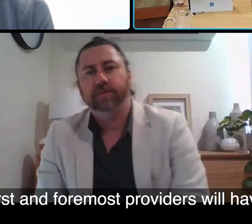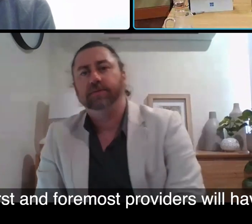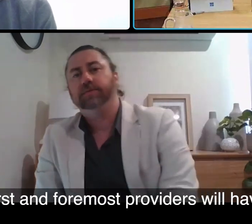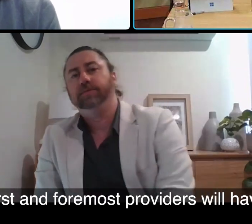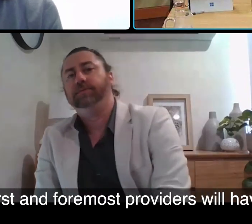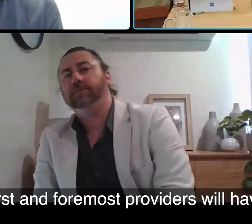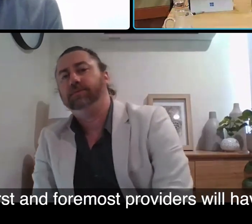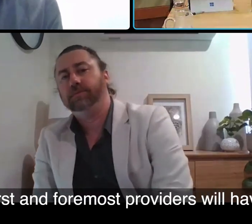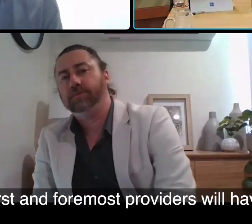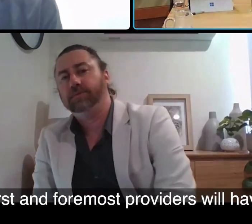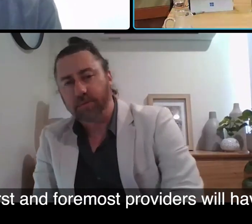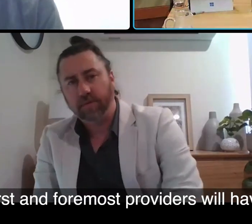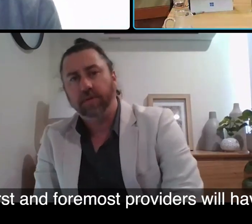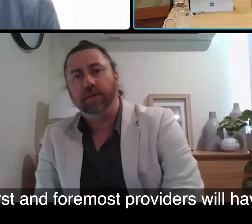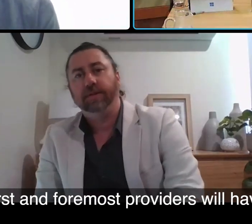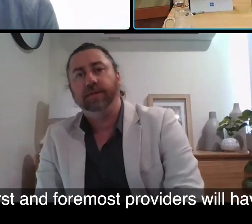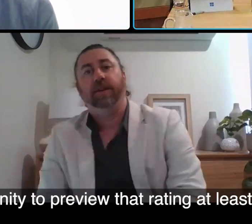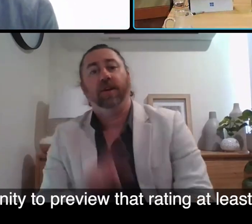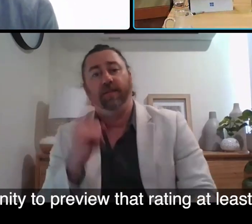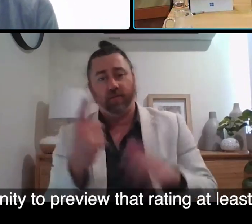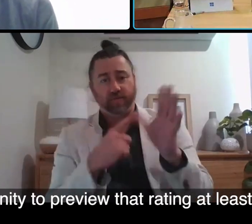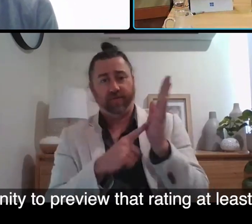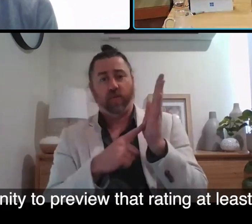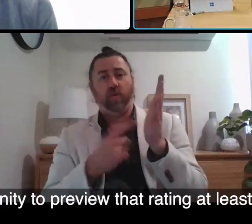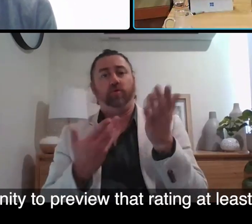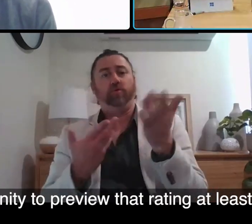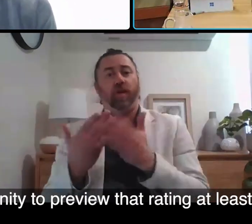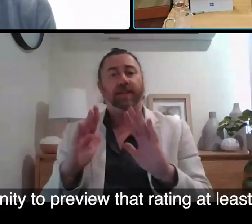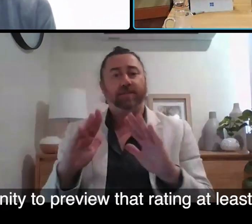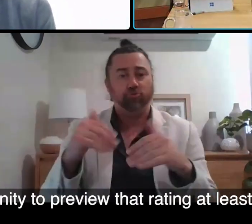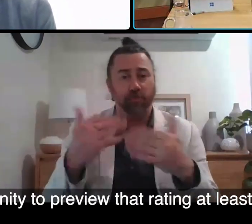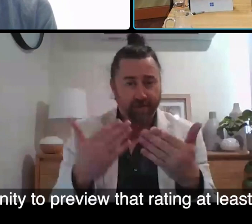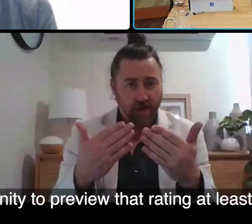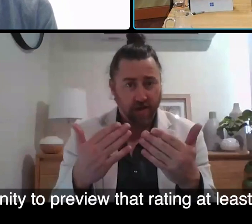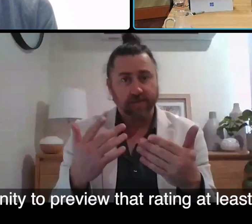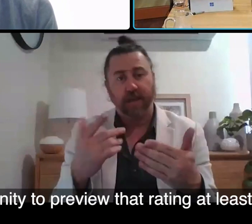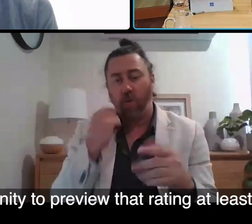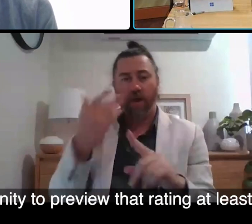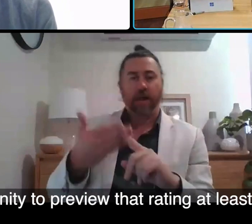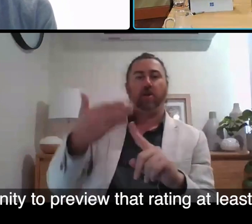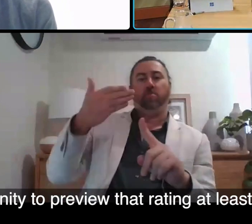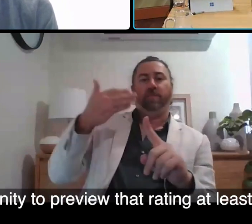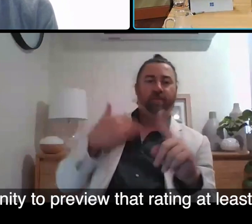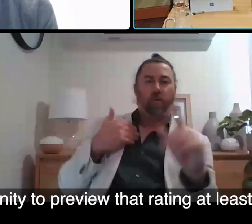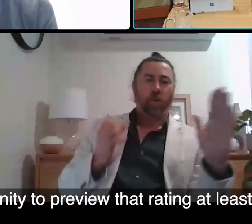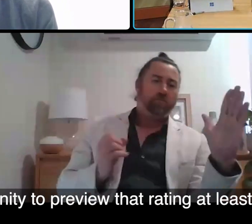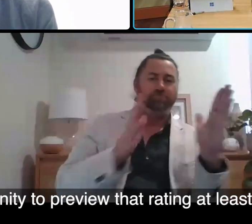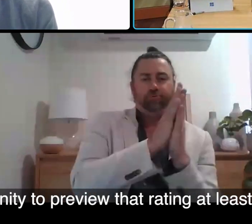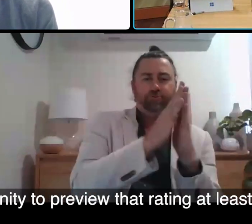So first and foremost, providers will have an opportunity to preview that rating